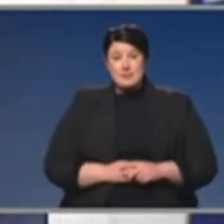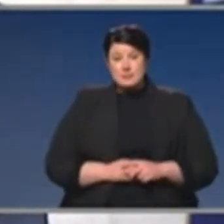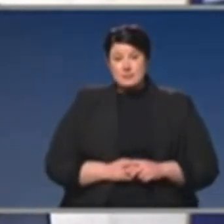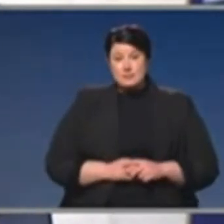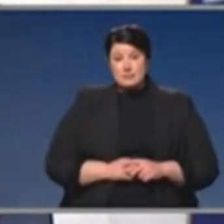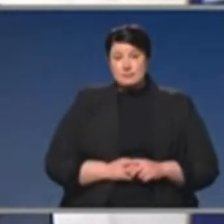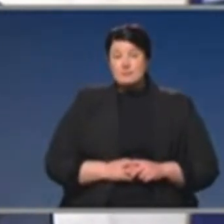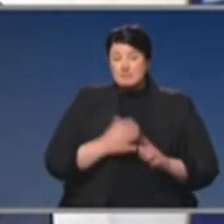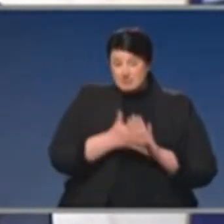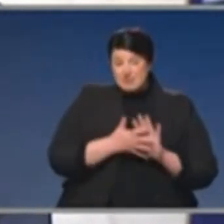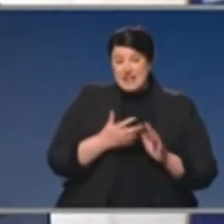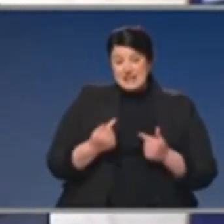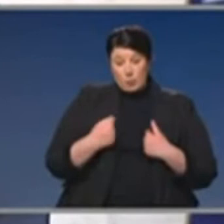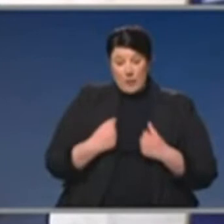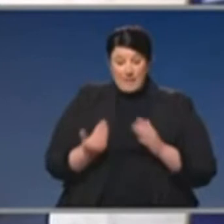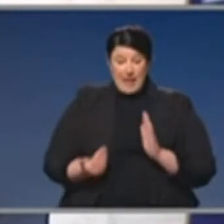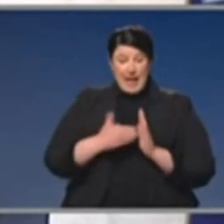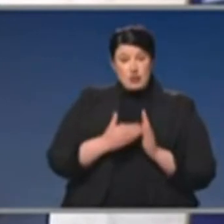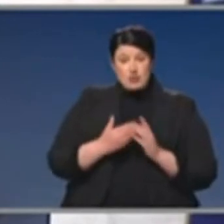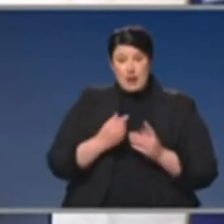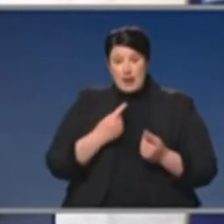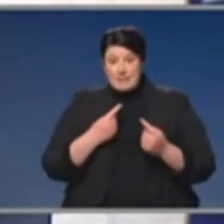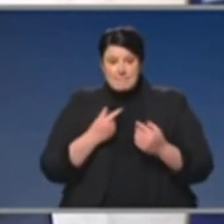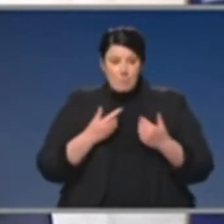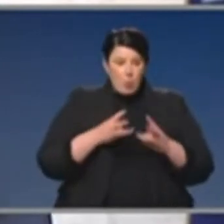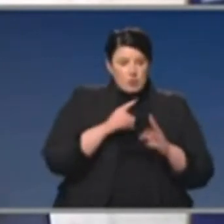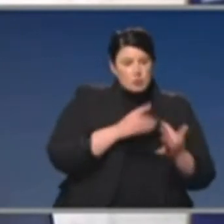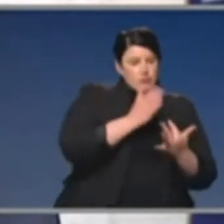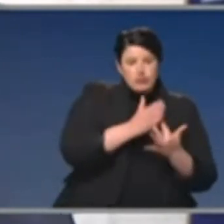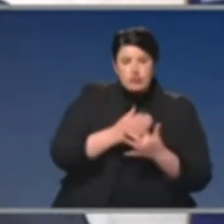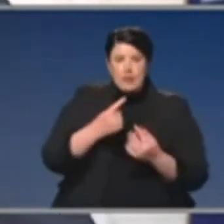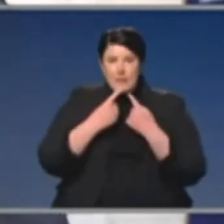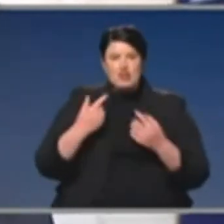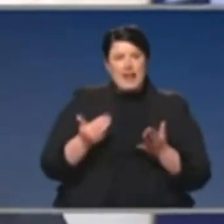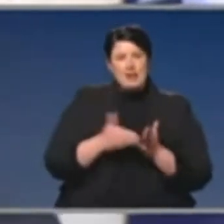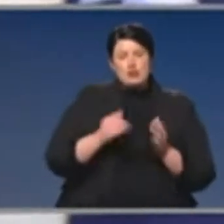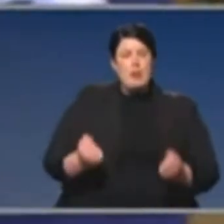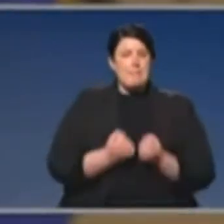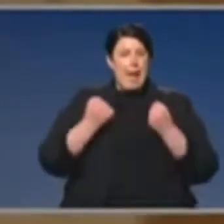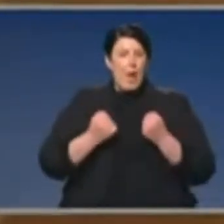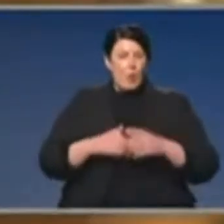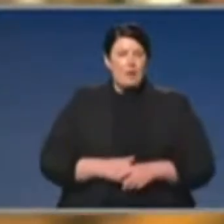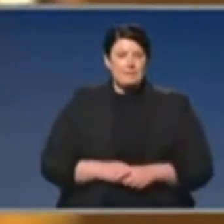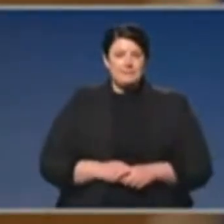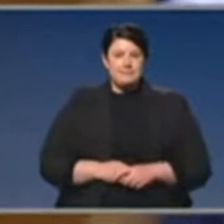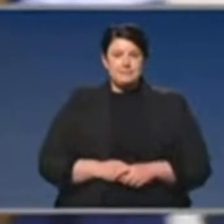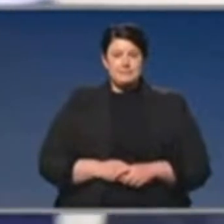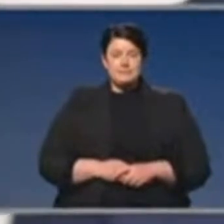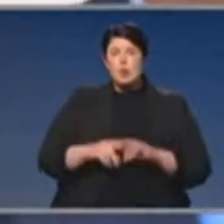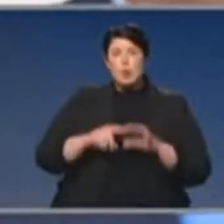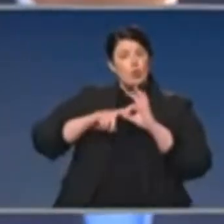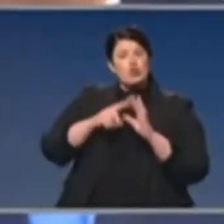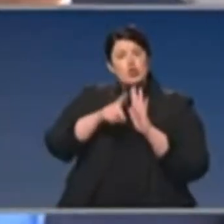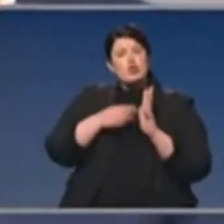encrypted world, in the dark web, to make sure that we can help try and keep families safe. On June 20, you held a